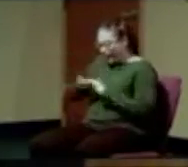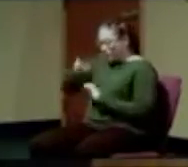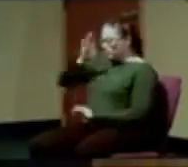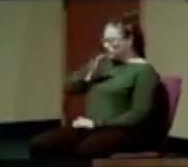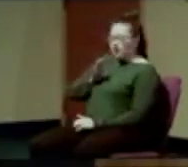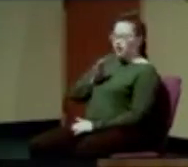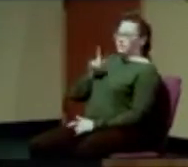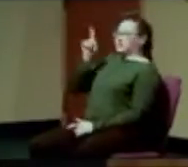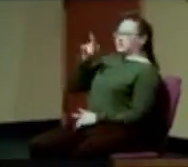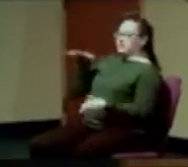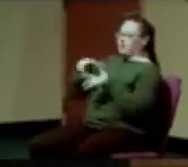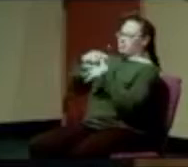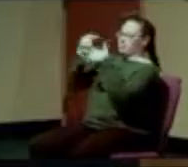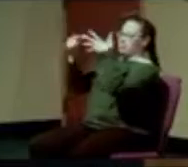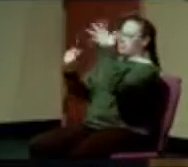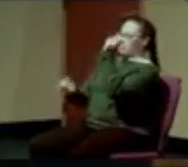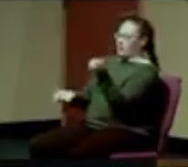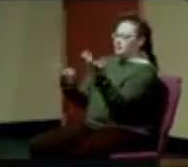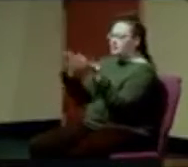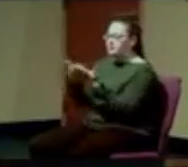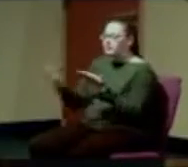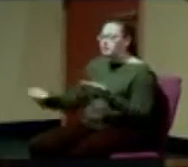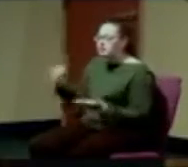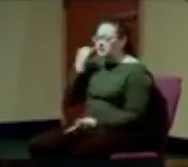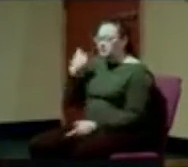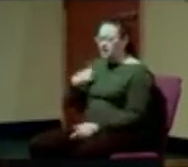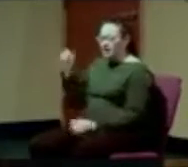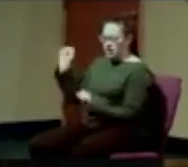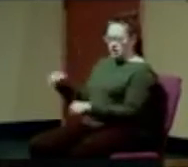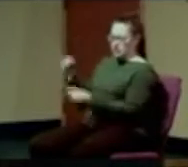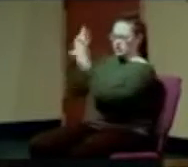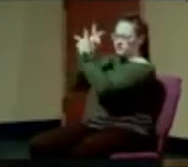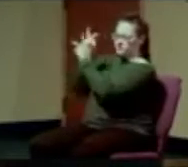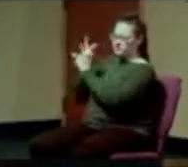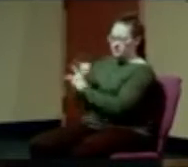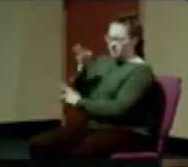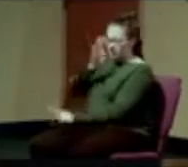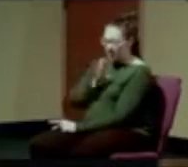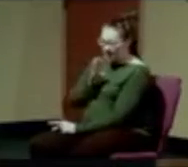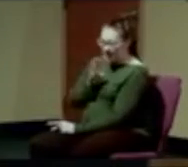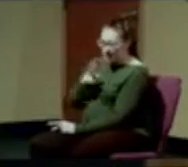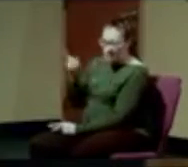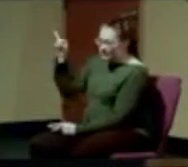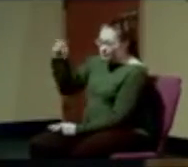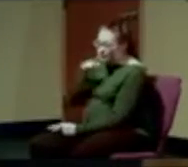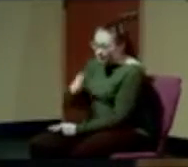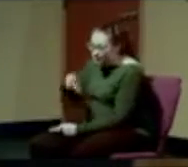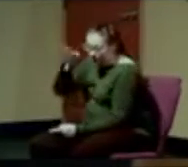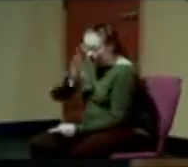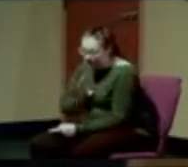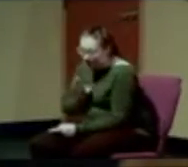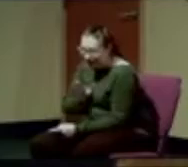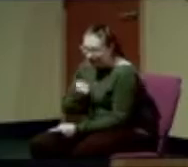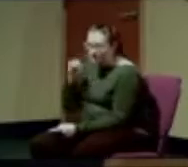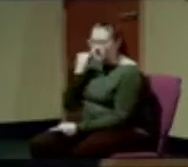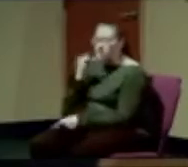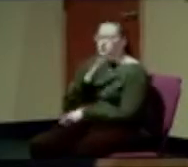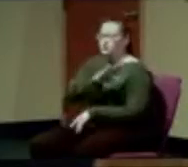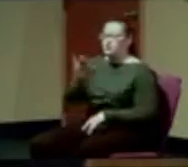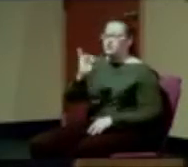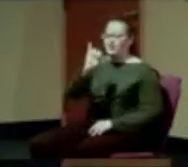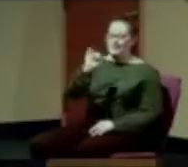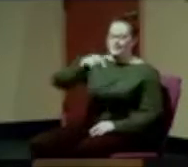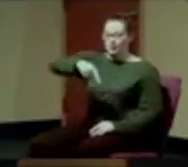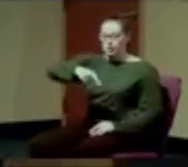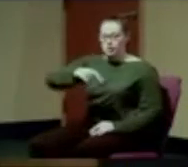does a lot of things. If I could figure God out, he would not be much of a God. And even though your IQ may be a few points higher than